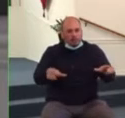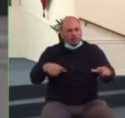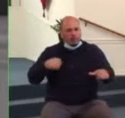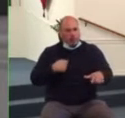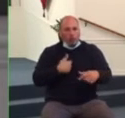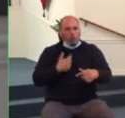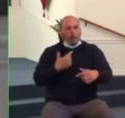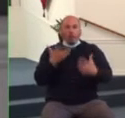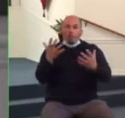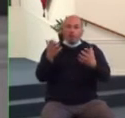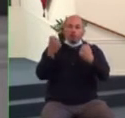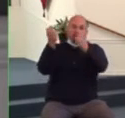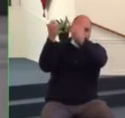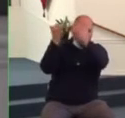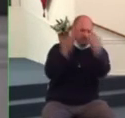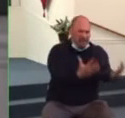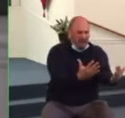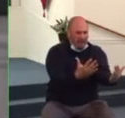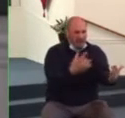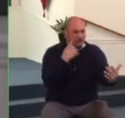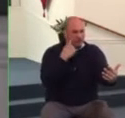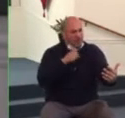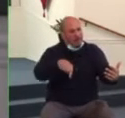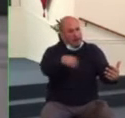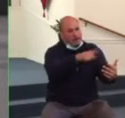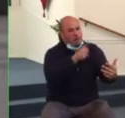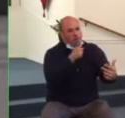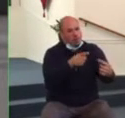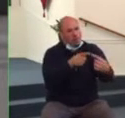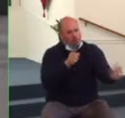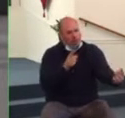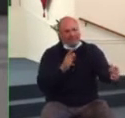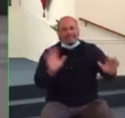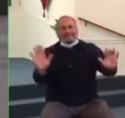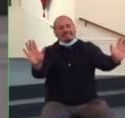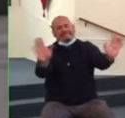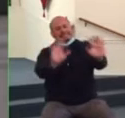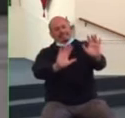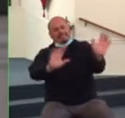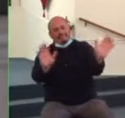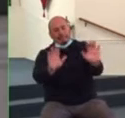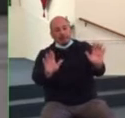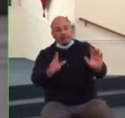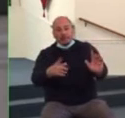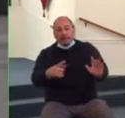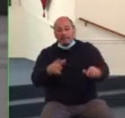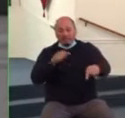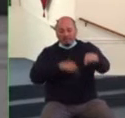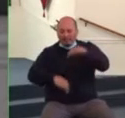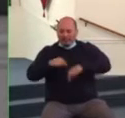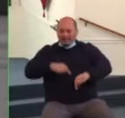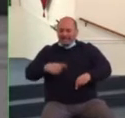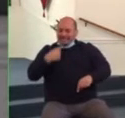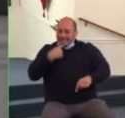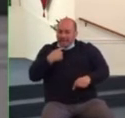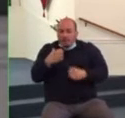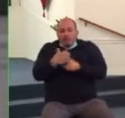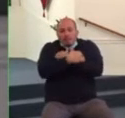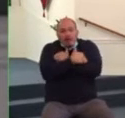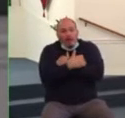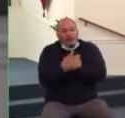us. He said, love your enemies. Do good to those who hate you. Bless those who curse